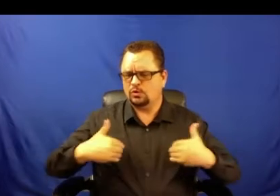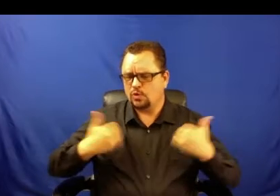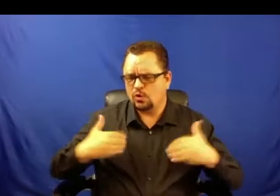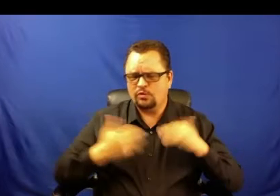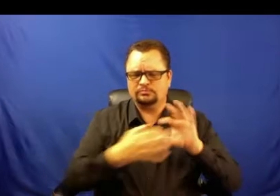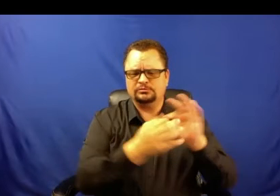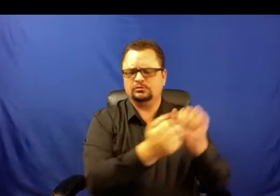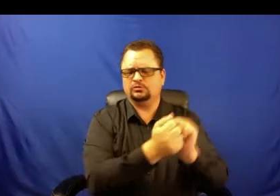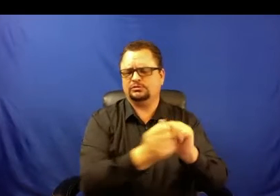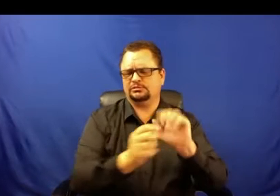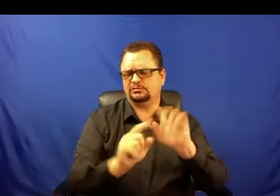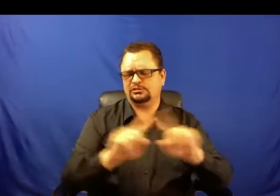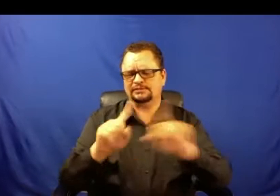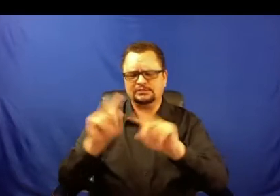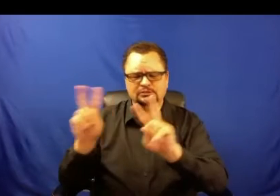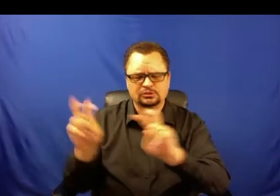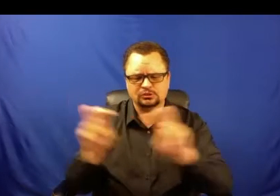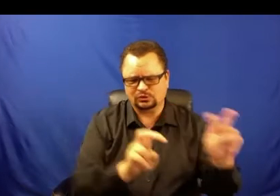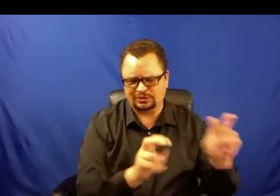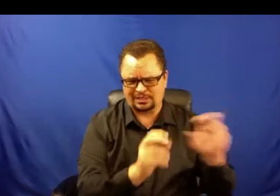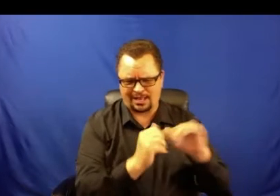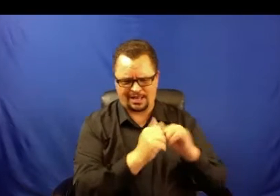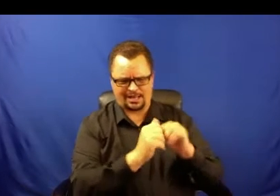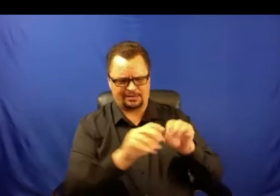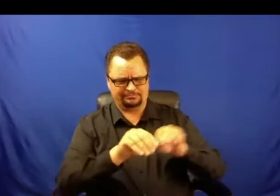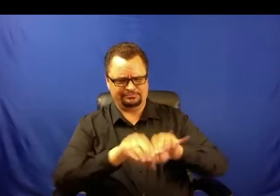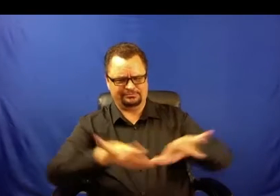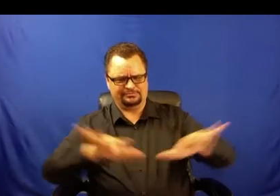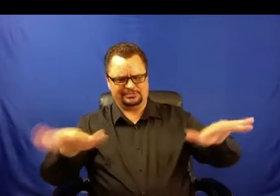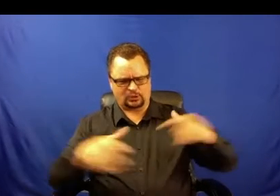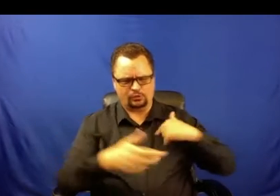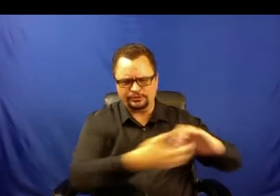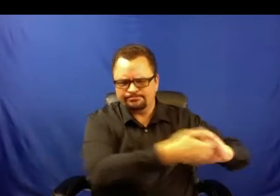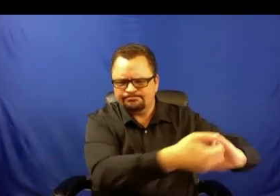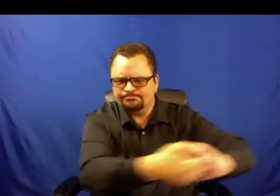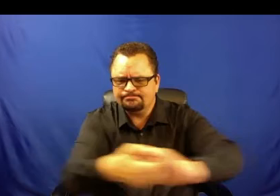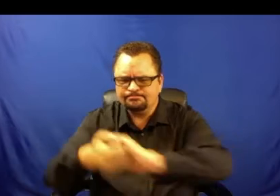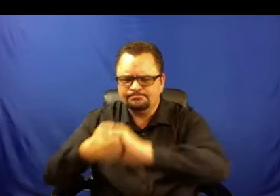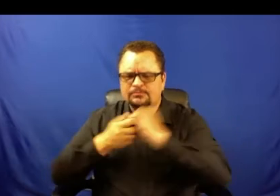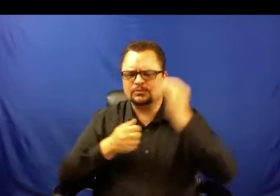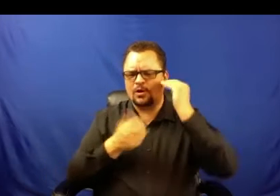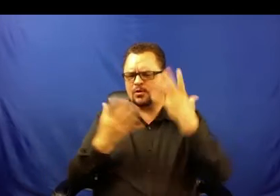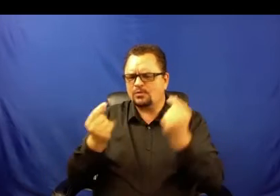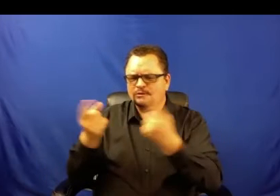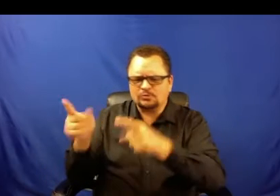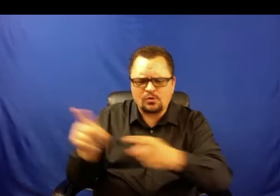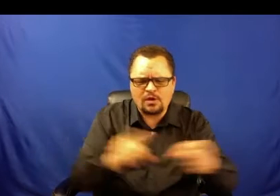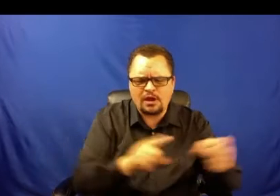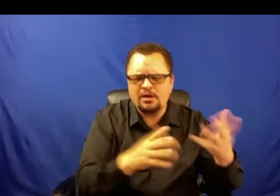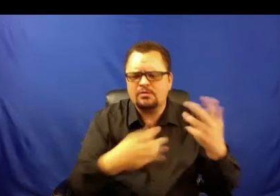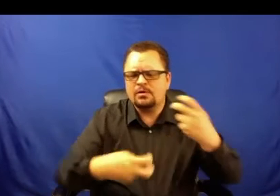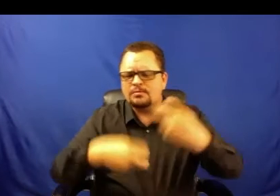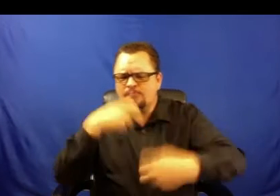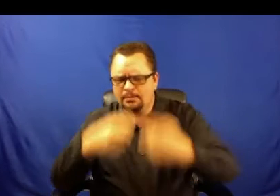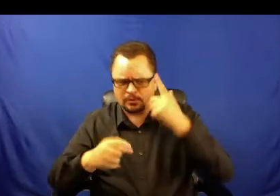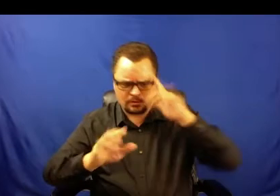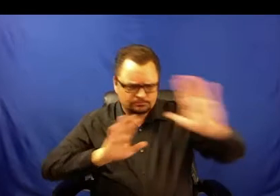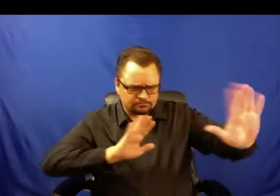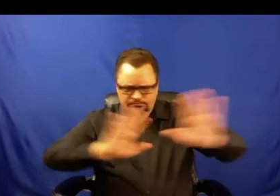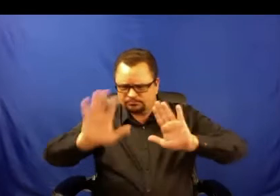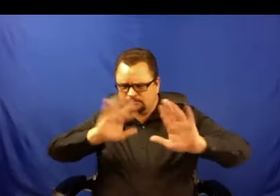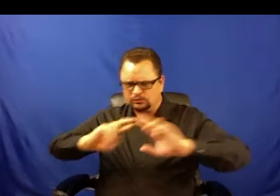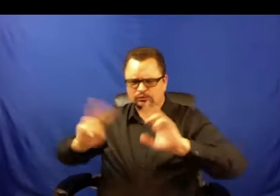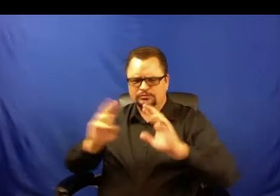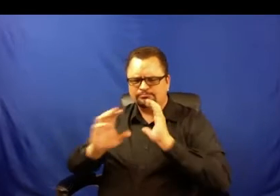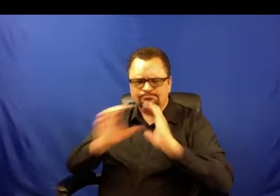keep on top of a lot of those issues and also have that reminder and an outlet on how they can talk to us and let us know